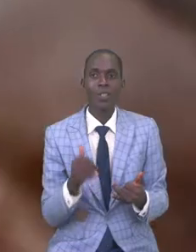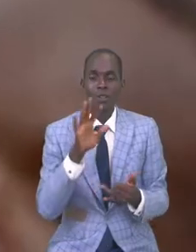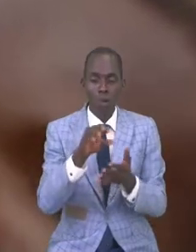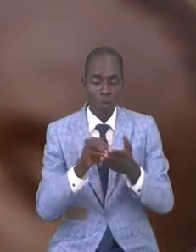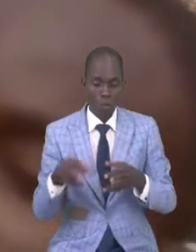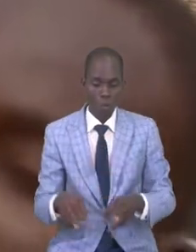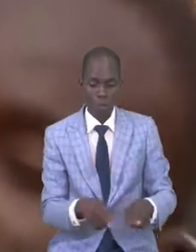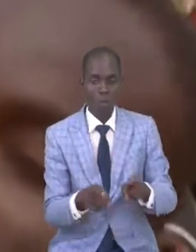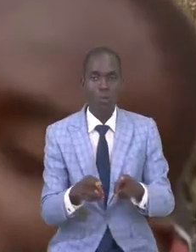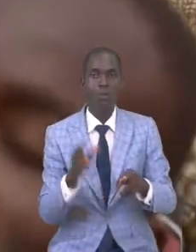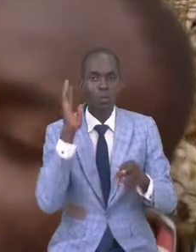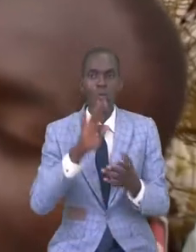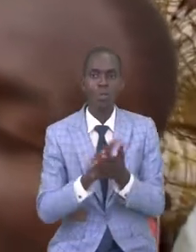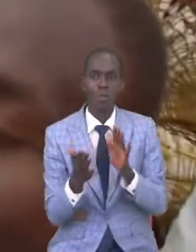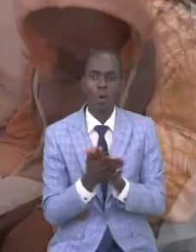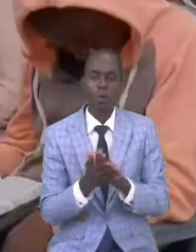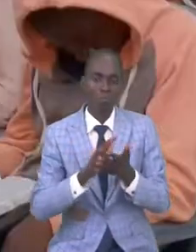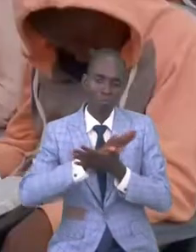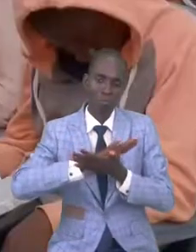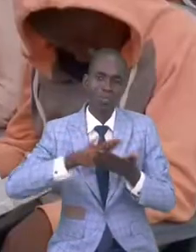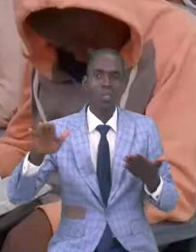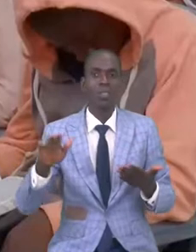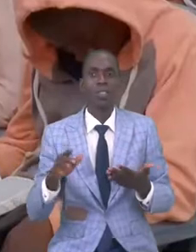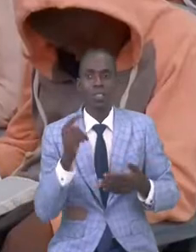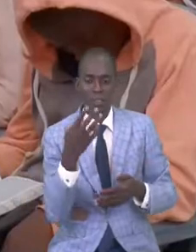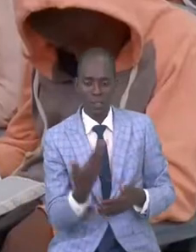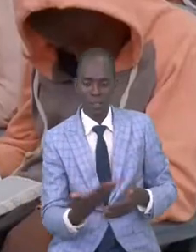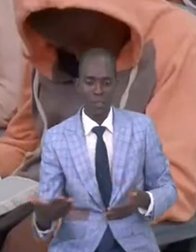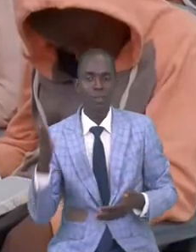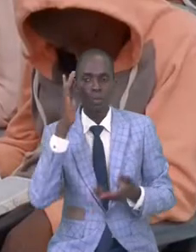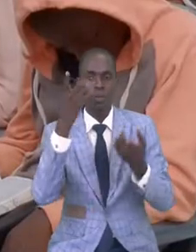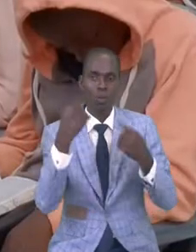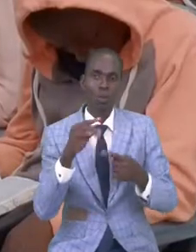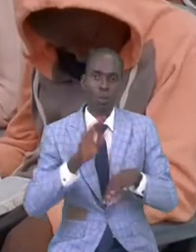smooth. Amen. The resources will come to you. Amen.